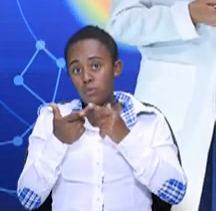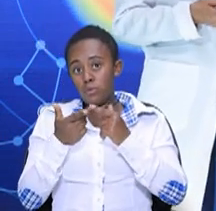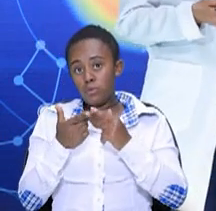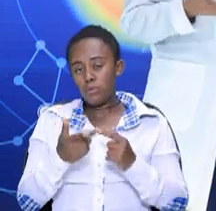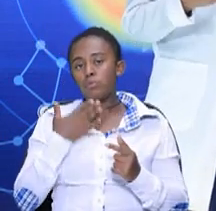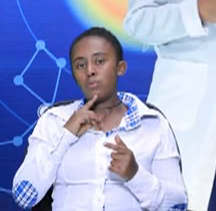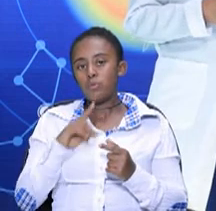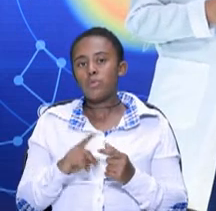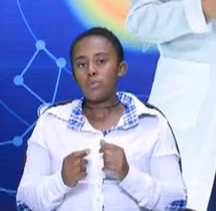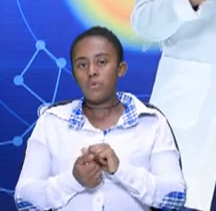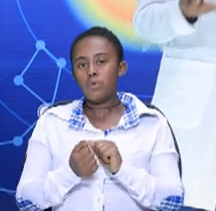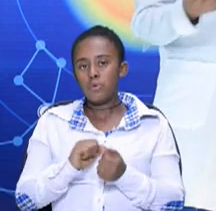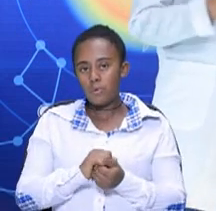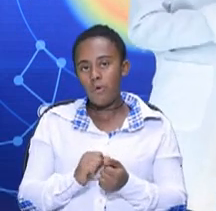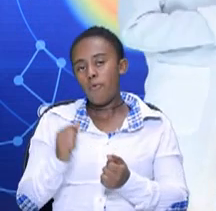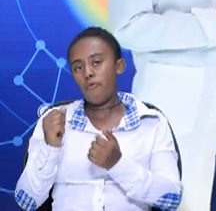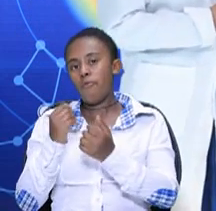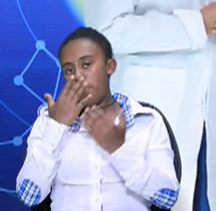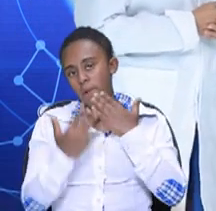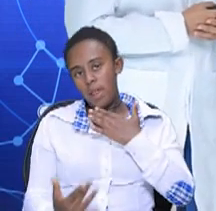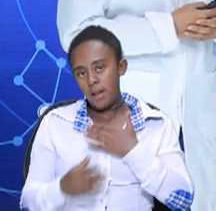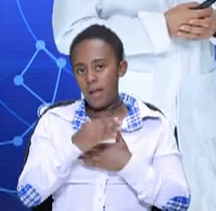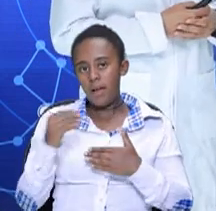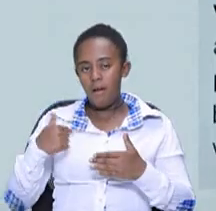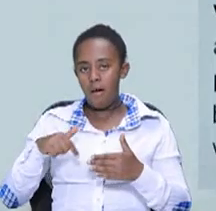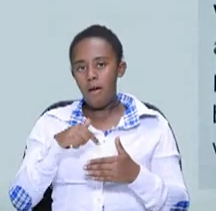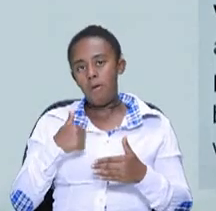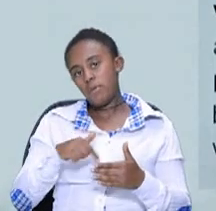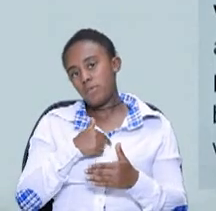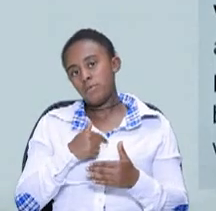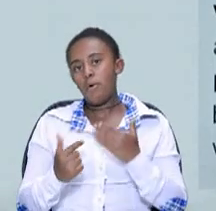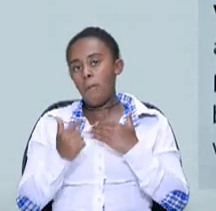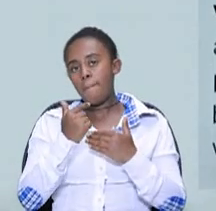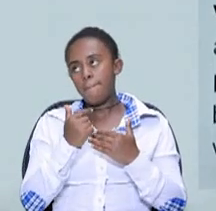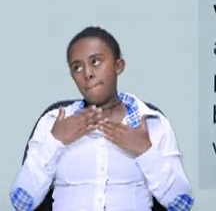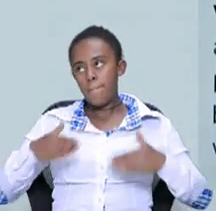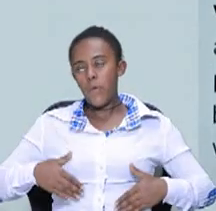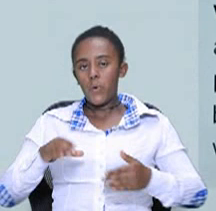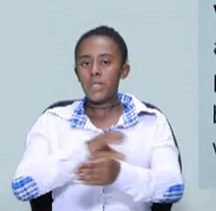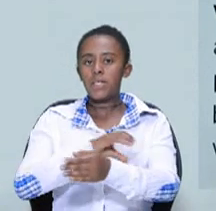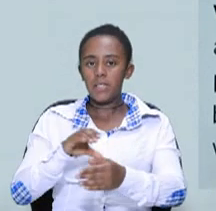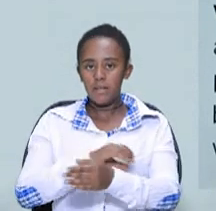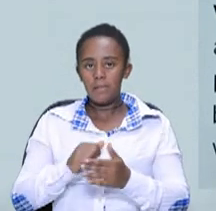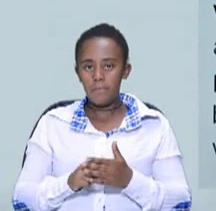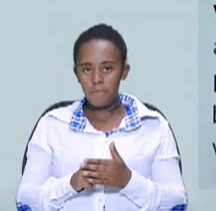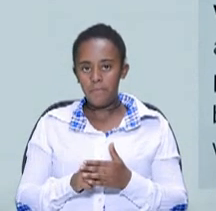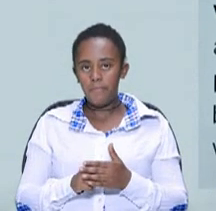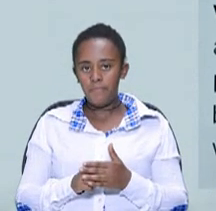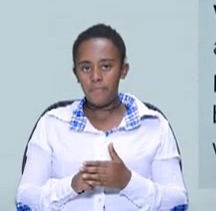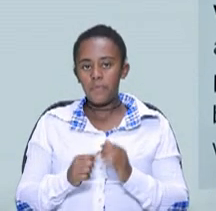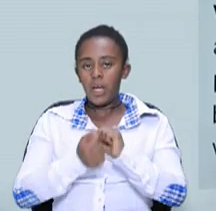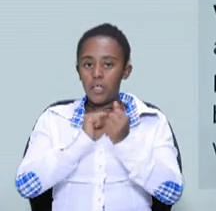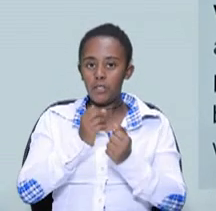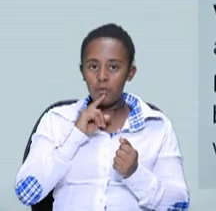of material between blood and our body cell. For that reason, they are considered as site of